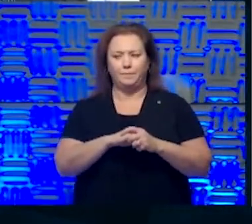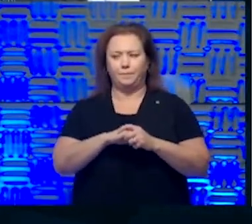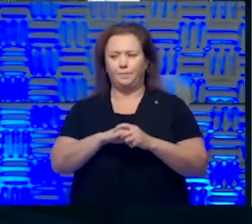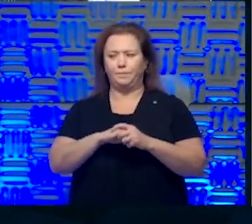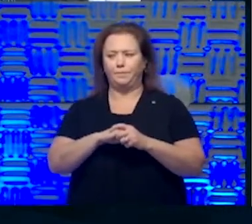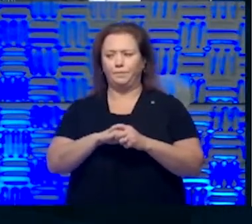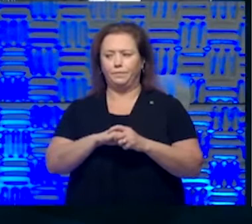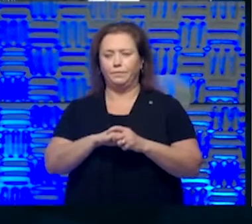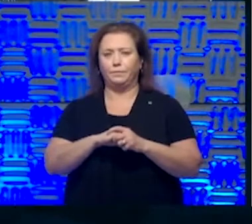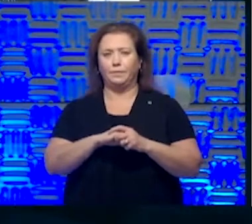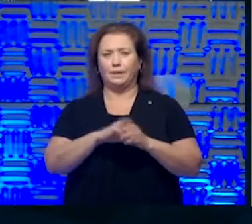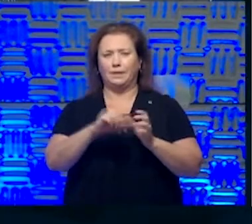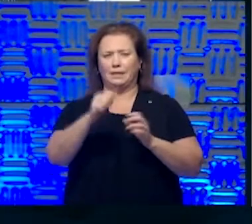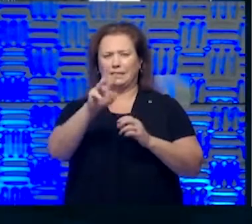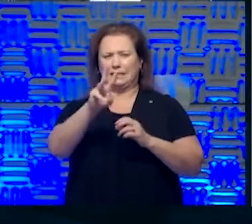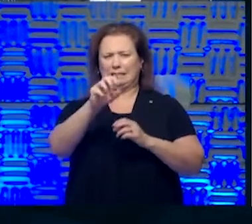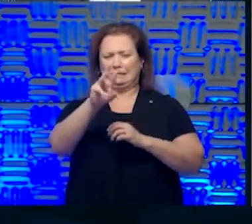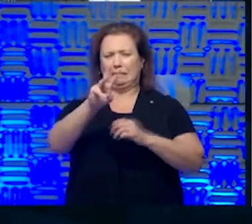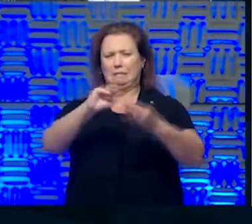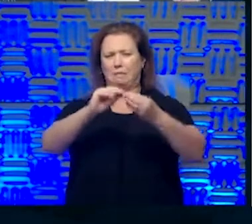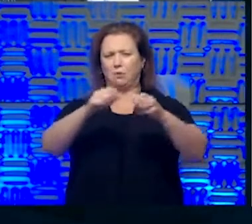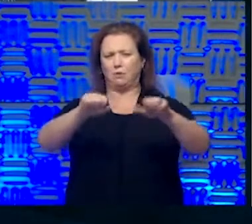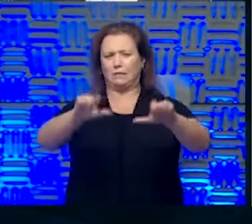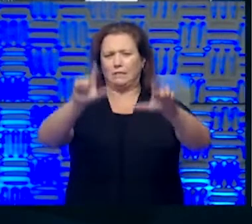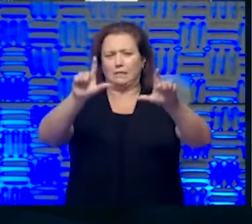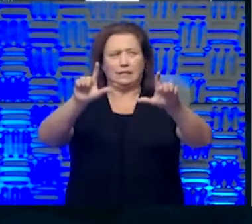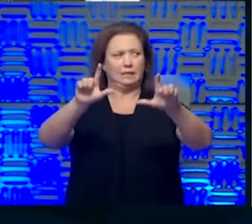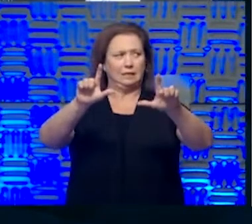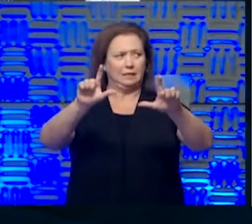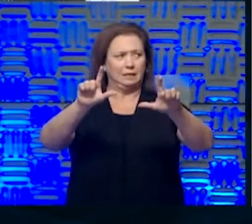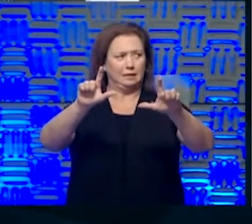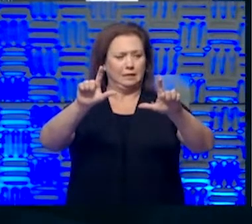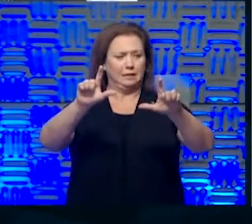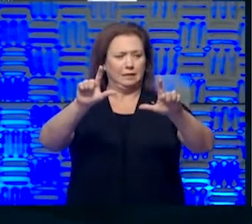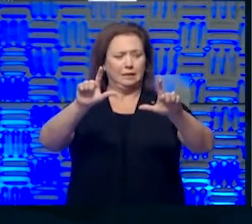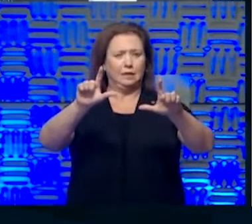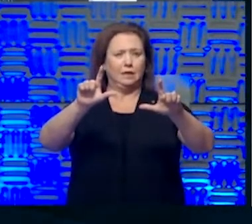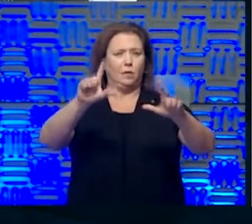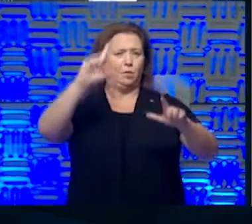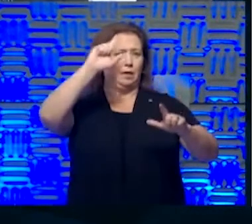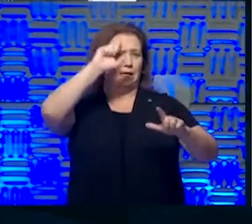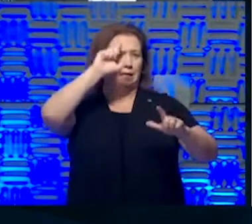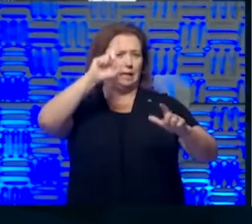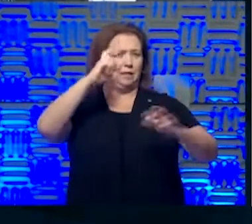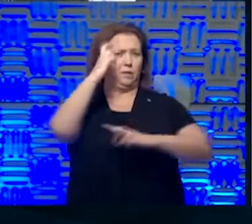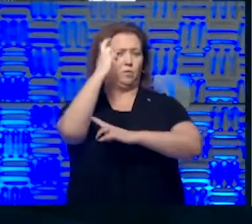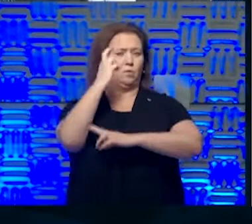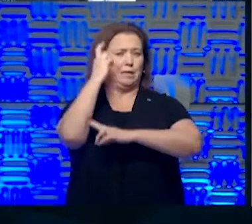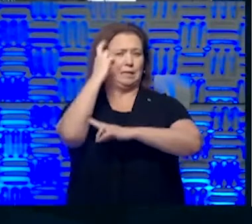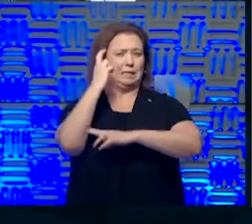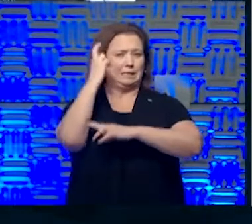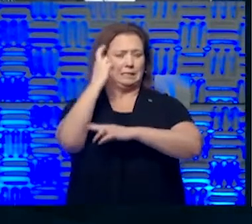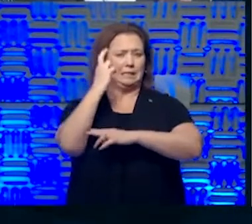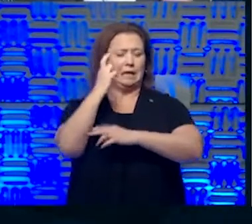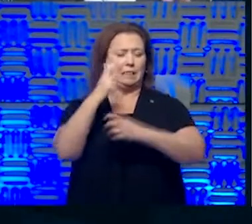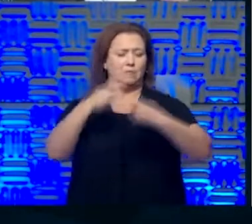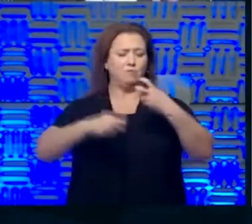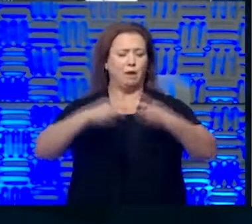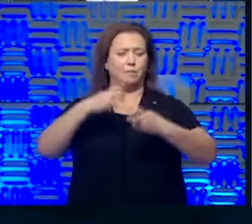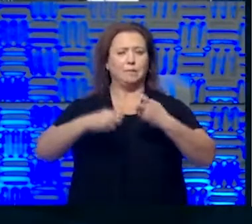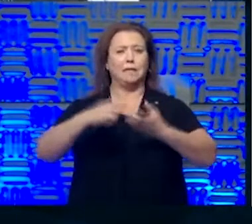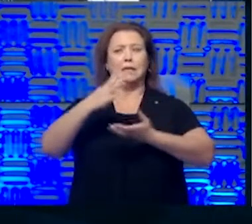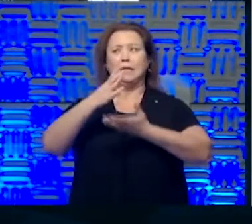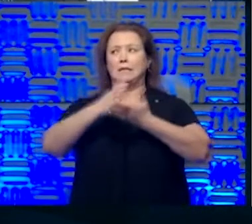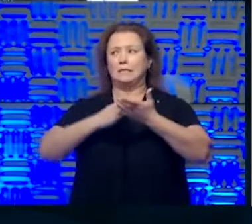If you could go to 16, Logan, I want to talk a little bit about what we think some of the causes are of these problems. Some of these